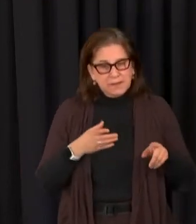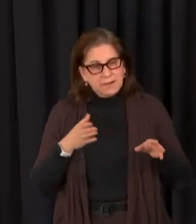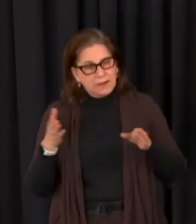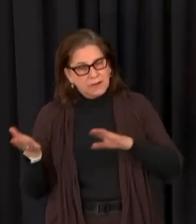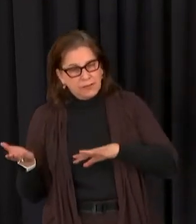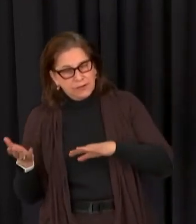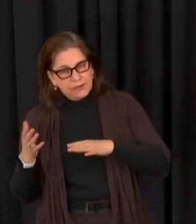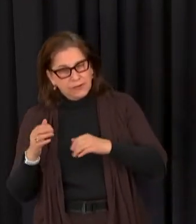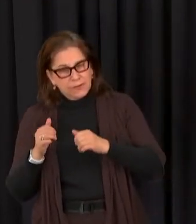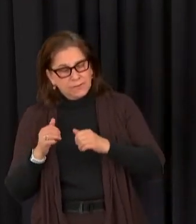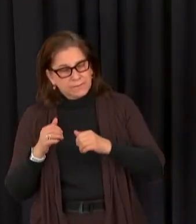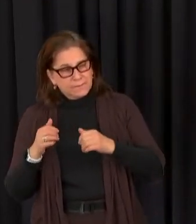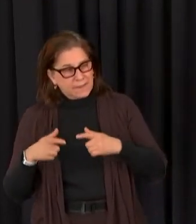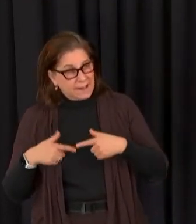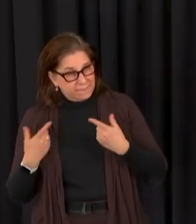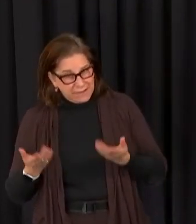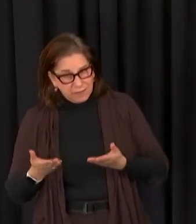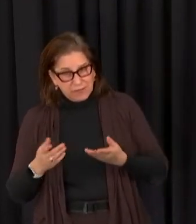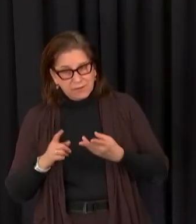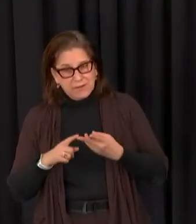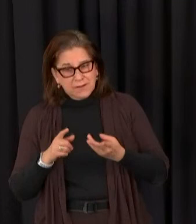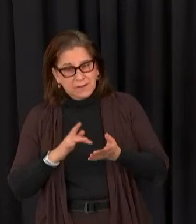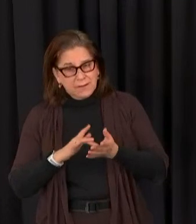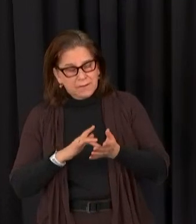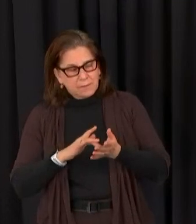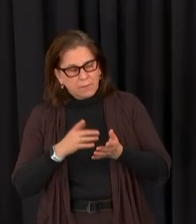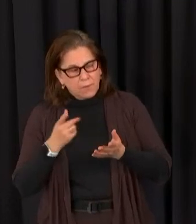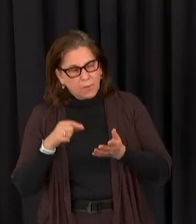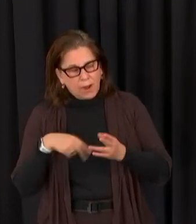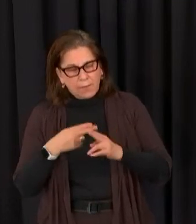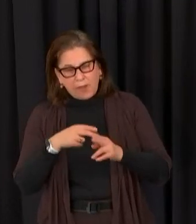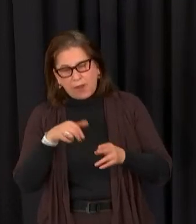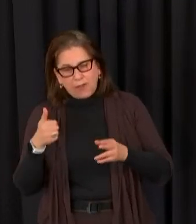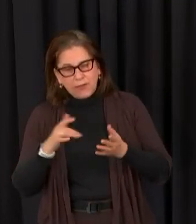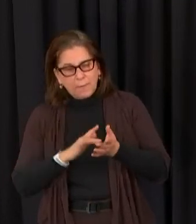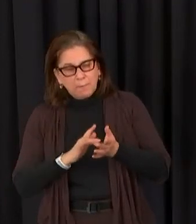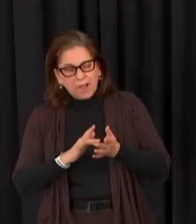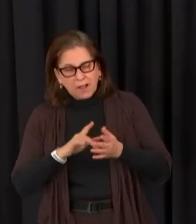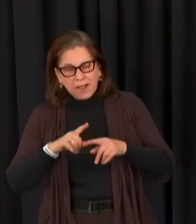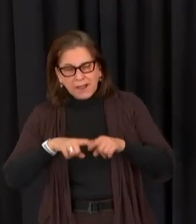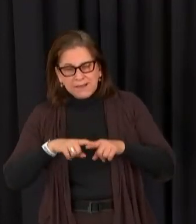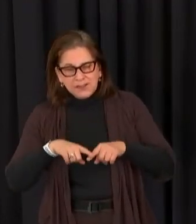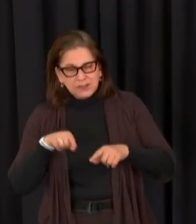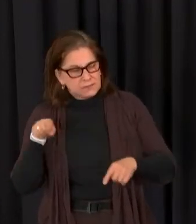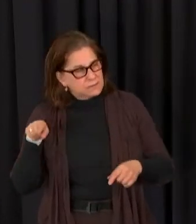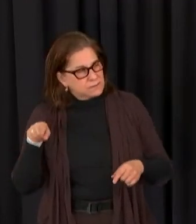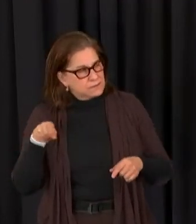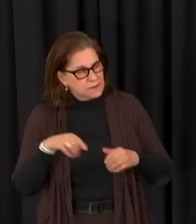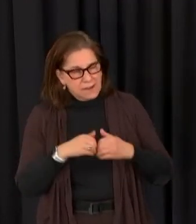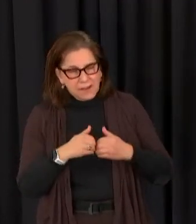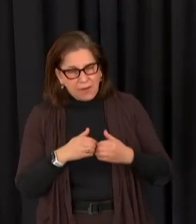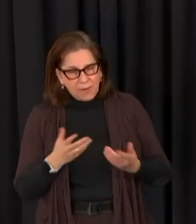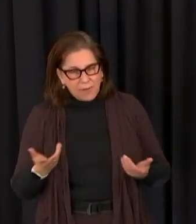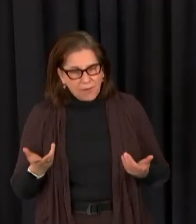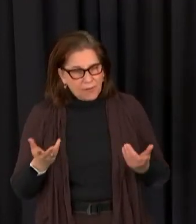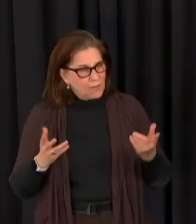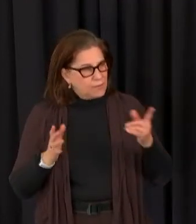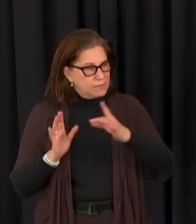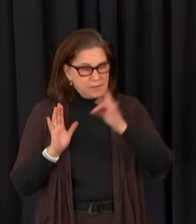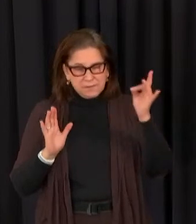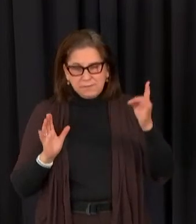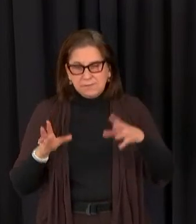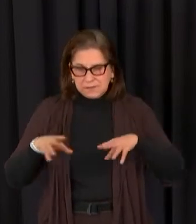residents, individuals 18 to 64 who are DC residents with an eligible condition, and then select